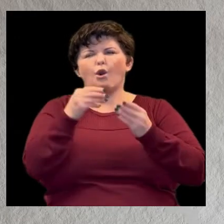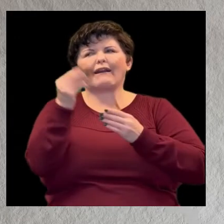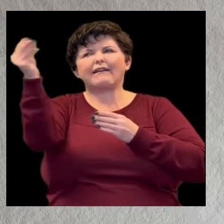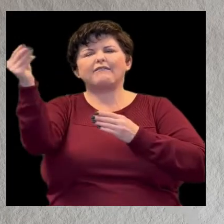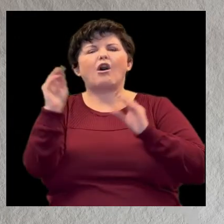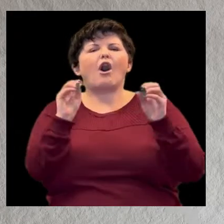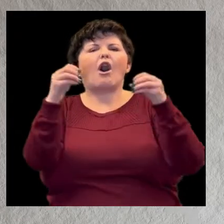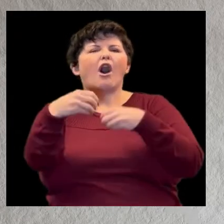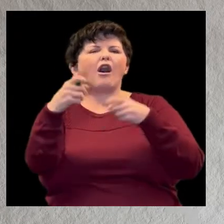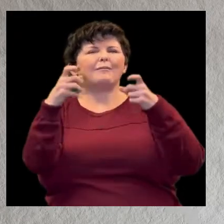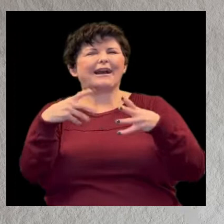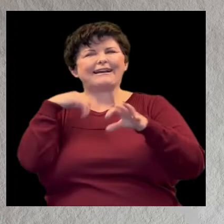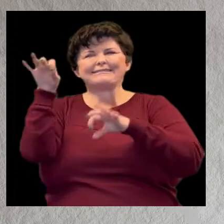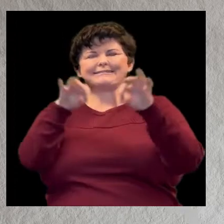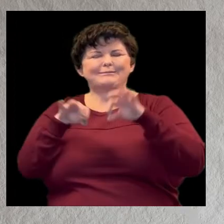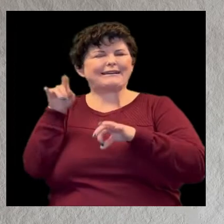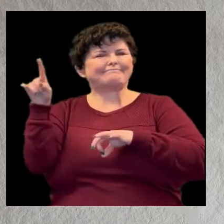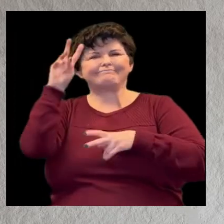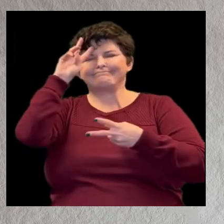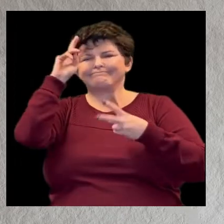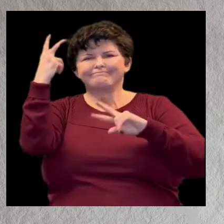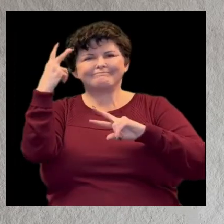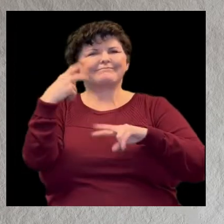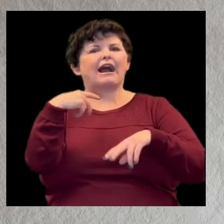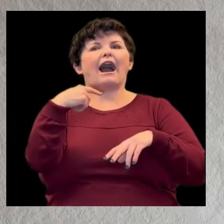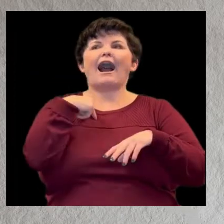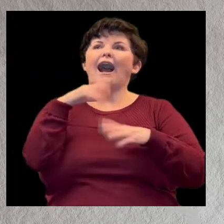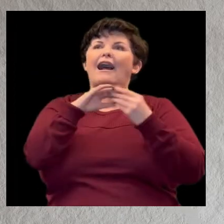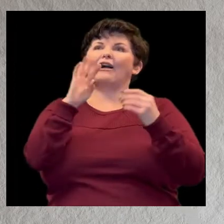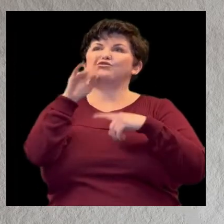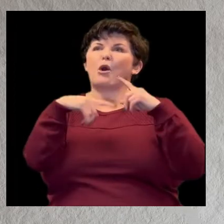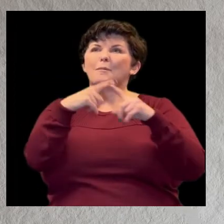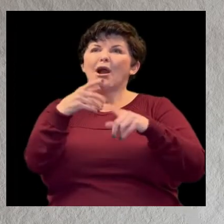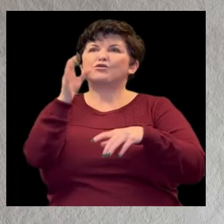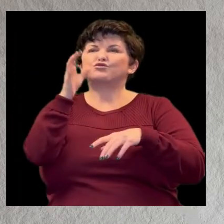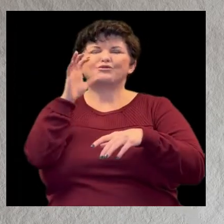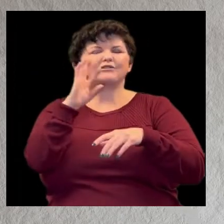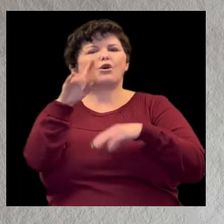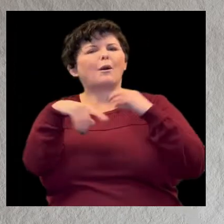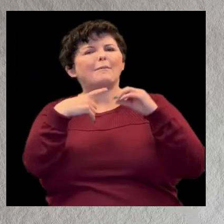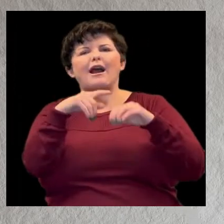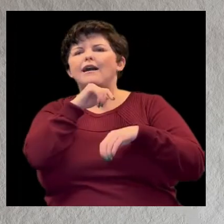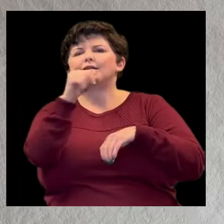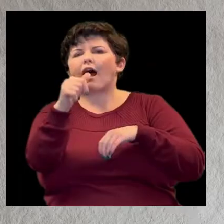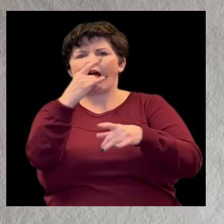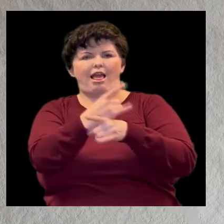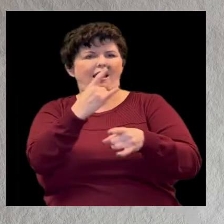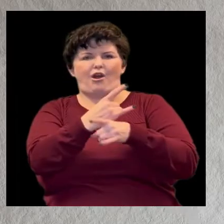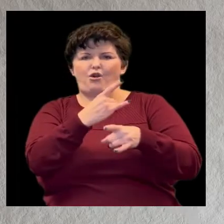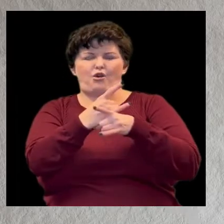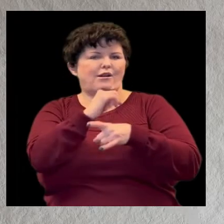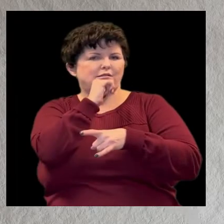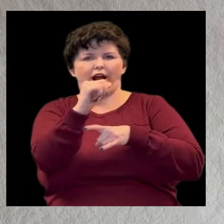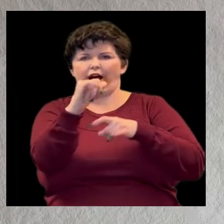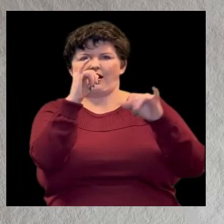there had been a misunderstanding and that I had been talking about non-alcoholic beverages, and now there was incorrect information in